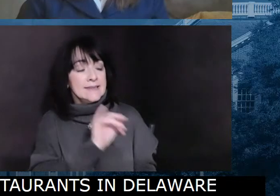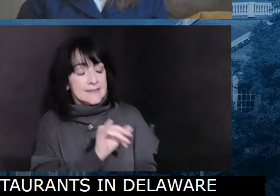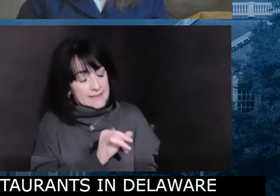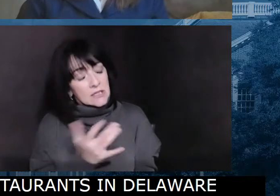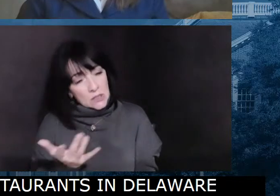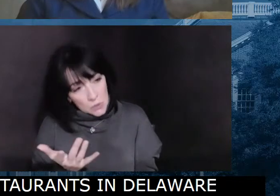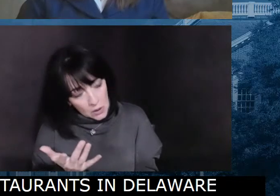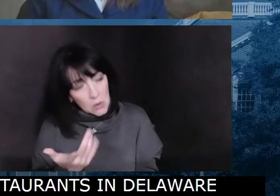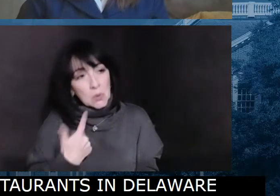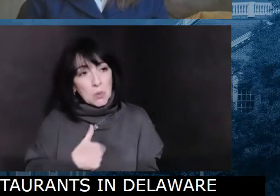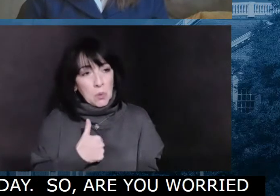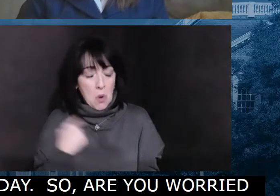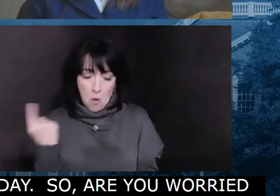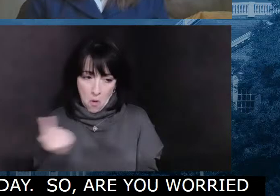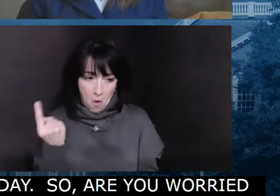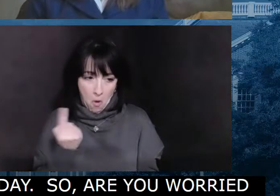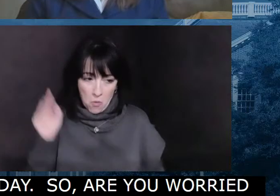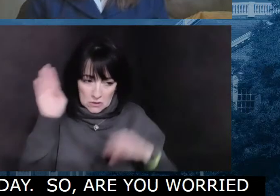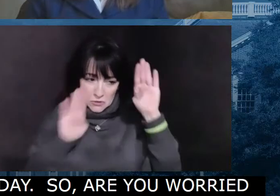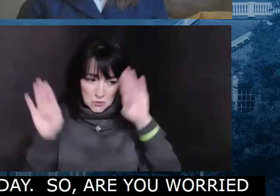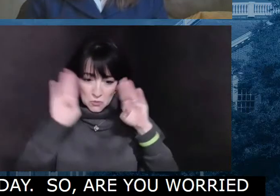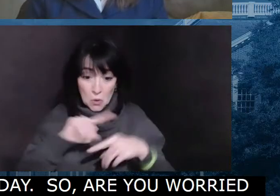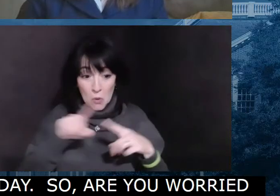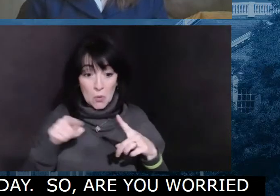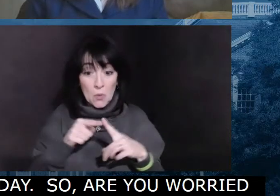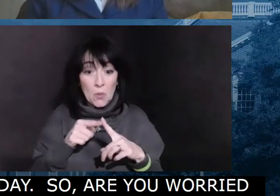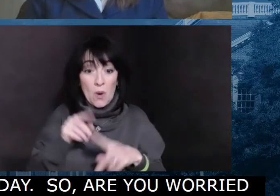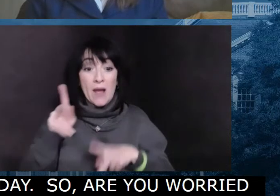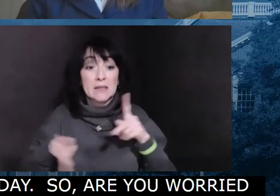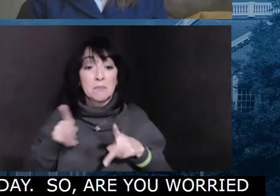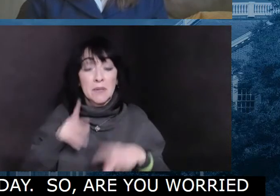social activity. I think some of the